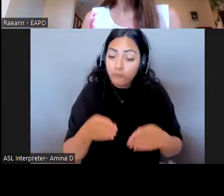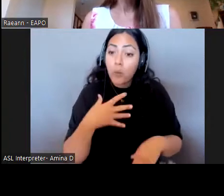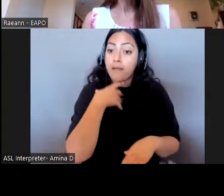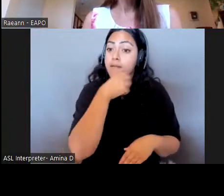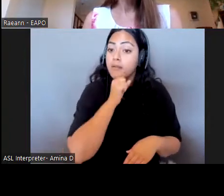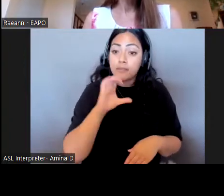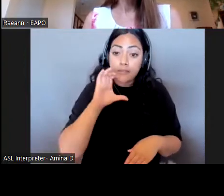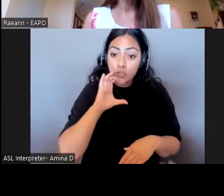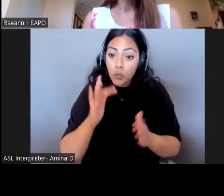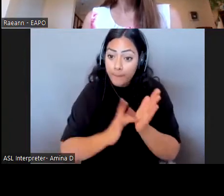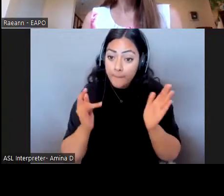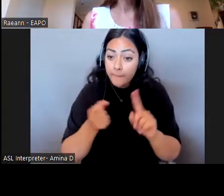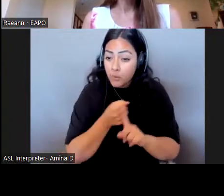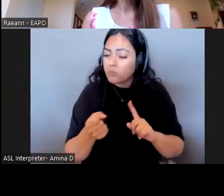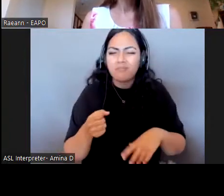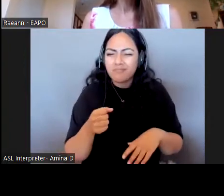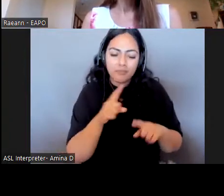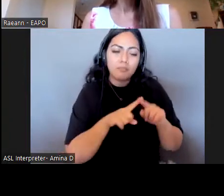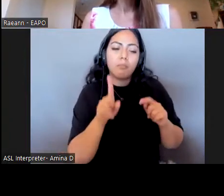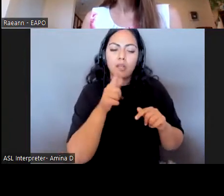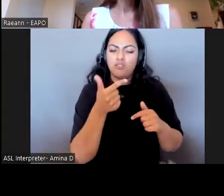do think there's a bit of a stigma in terms of